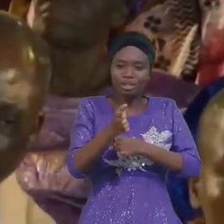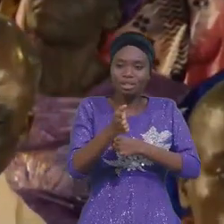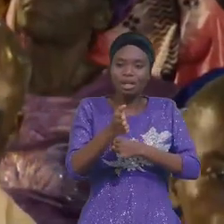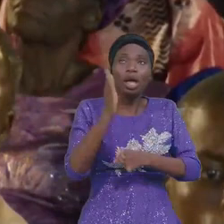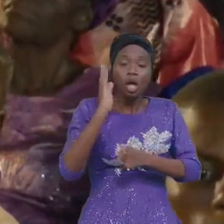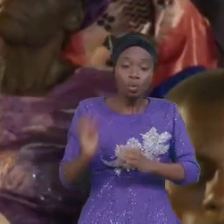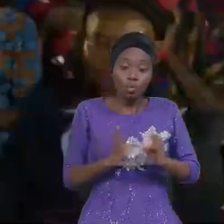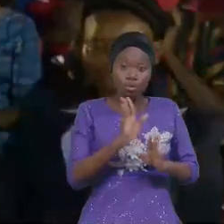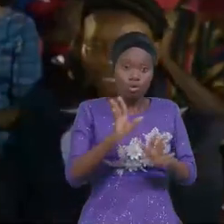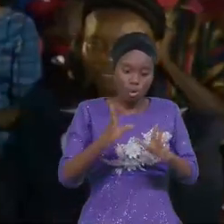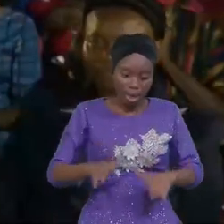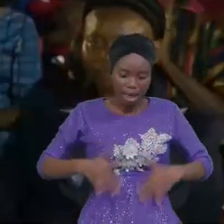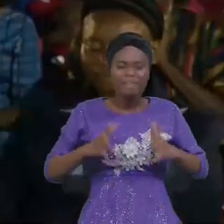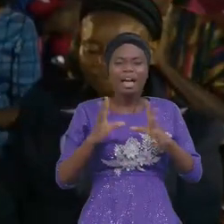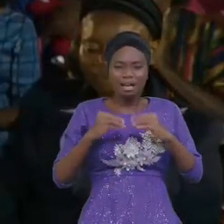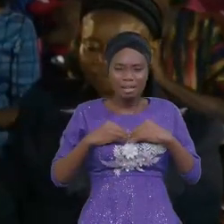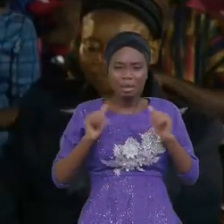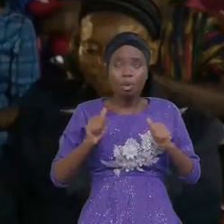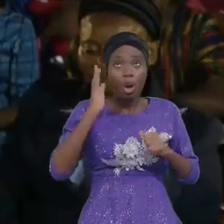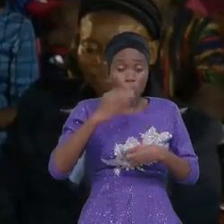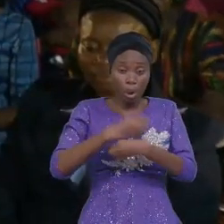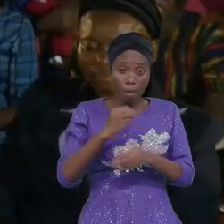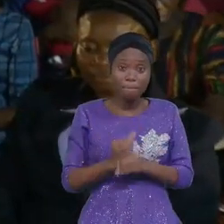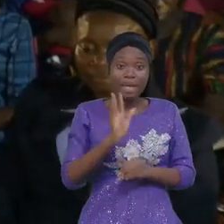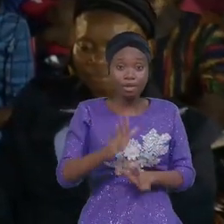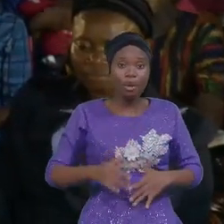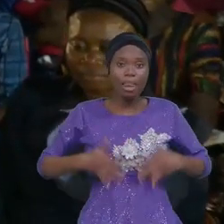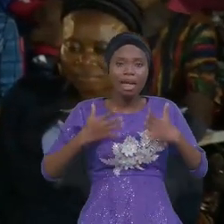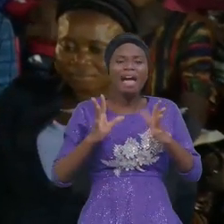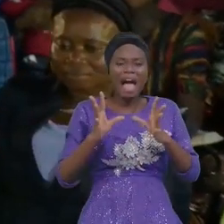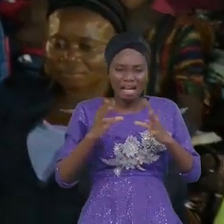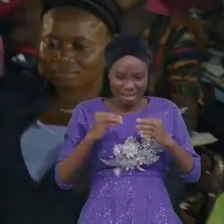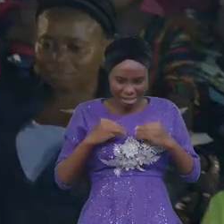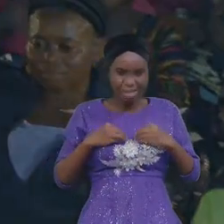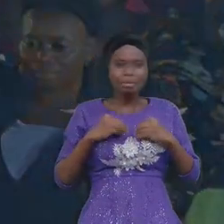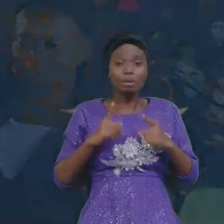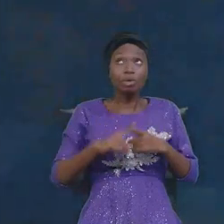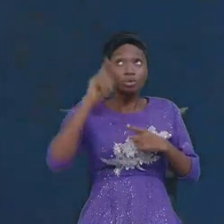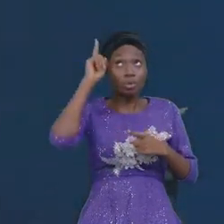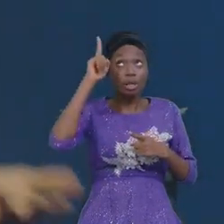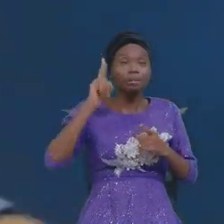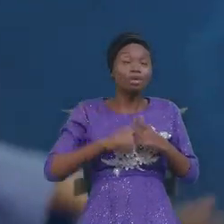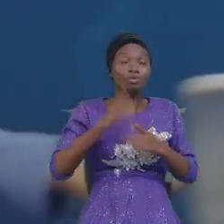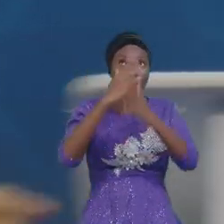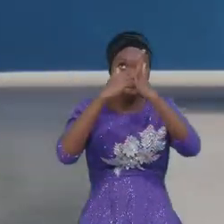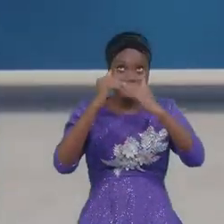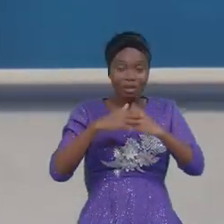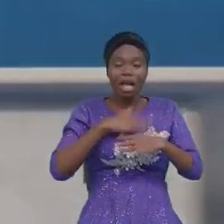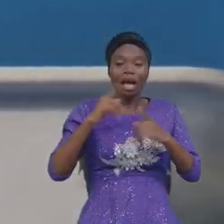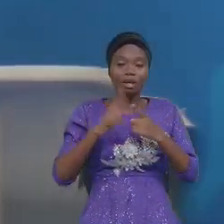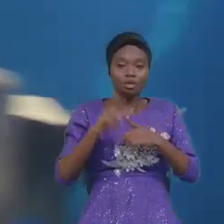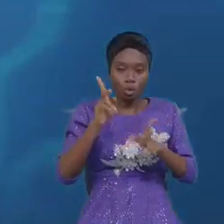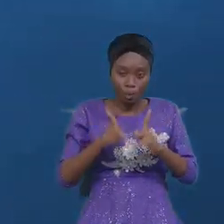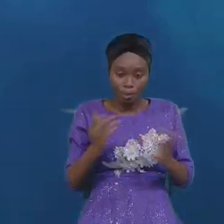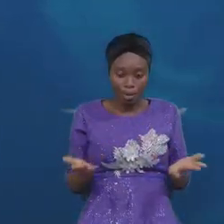life acceptable, will make your life acceptable to him, to heaven, and to people here